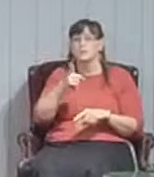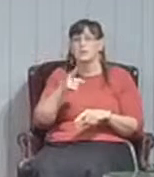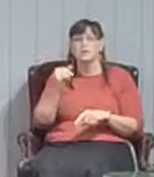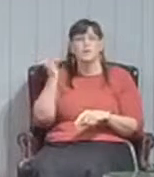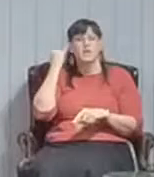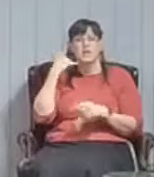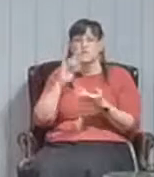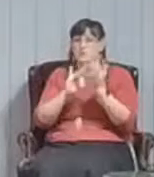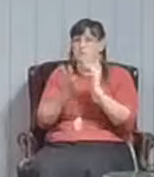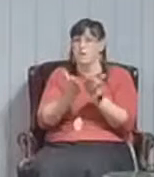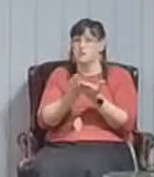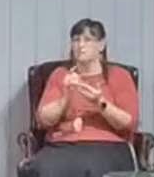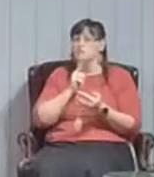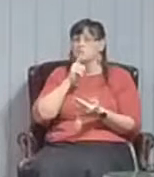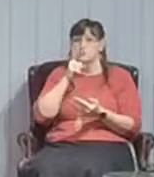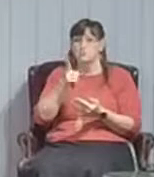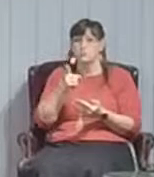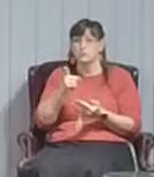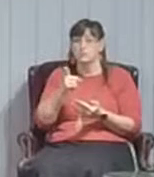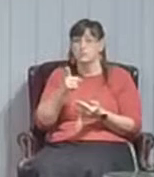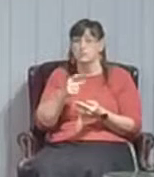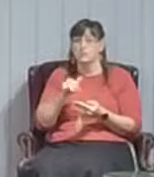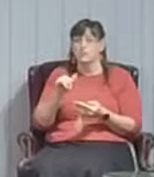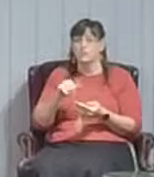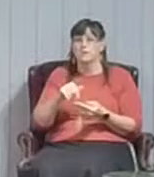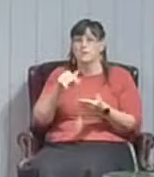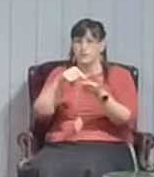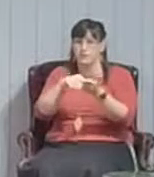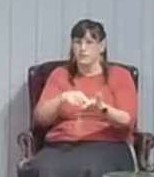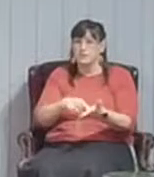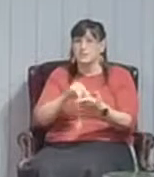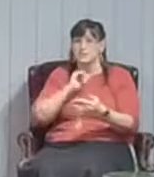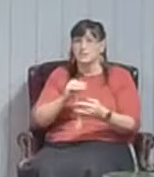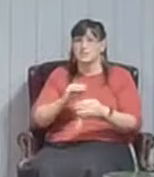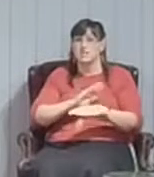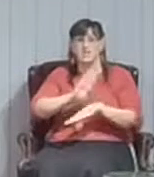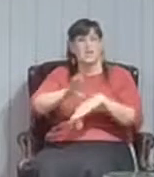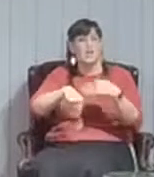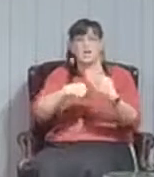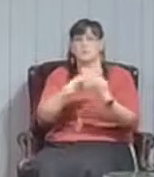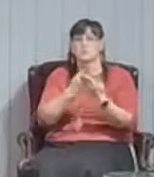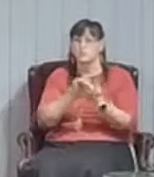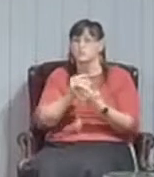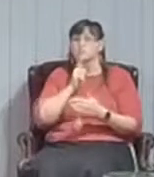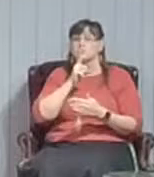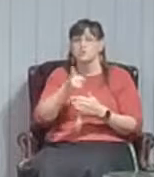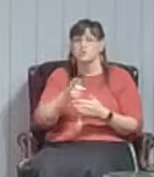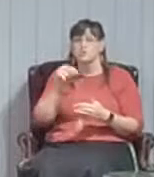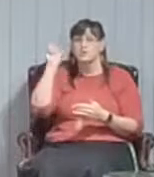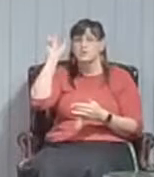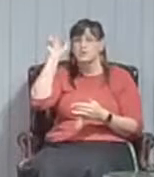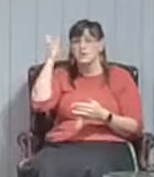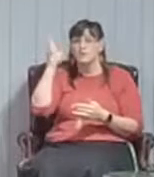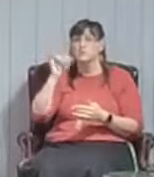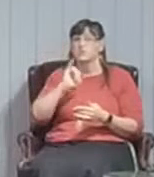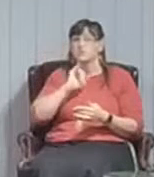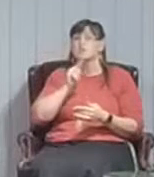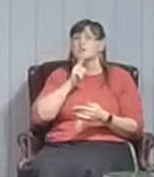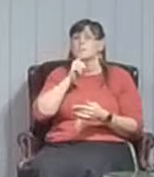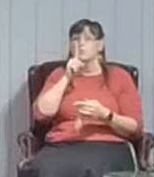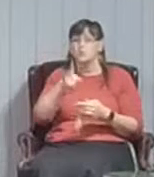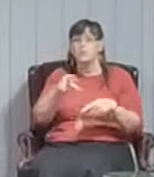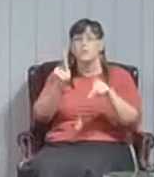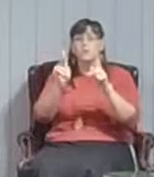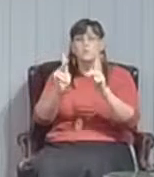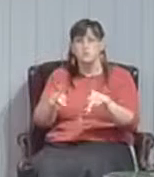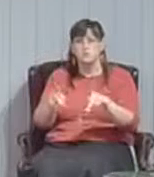is true at all, then this is an absolute truth. The devil is a real person.